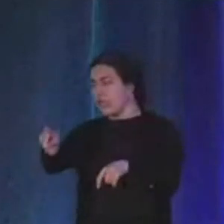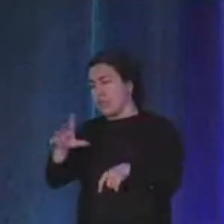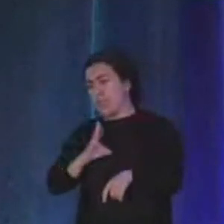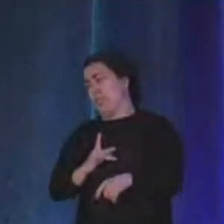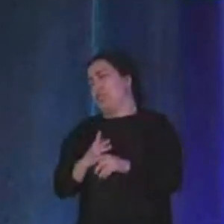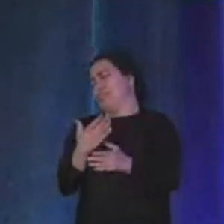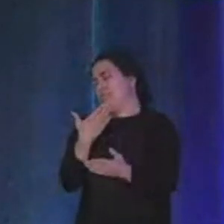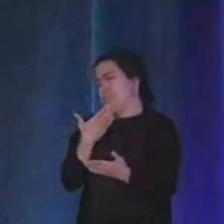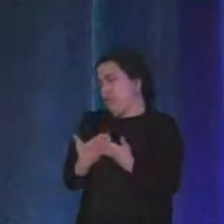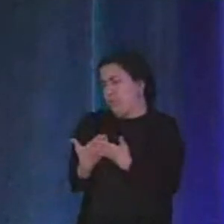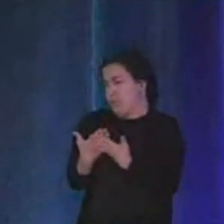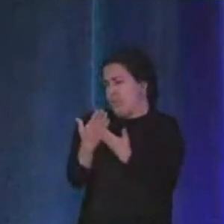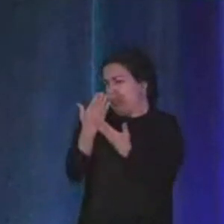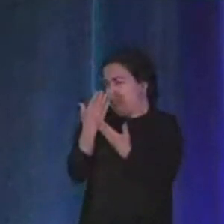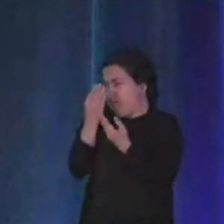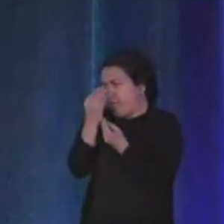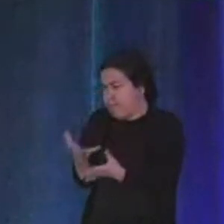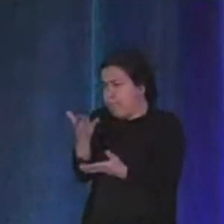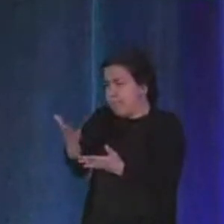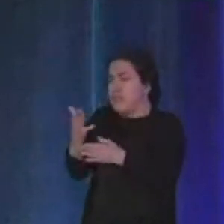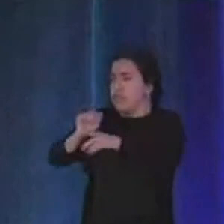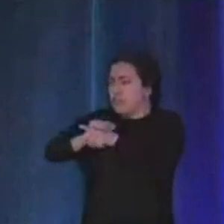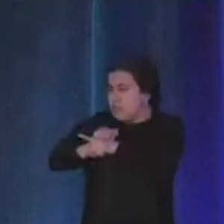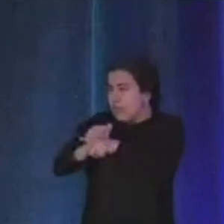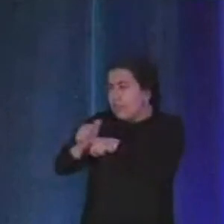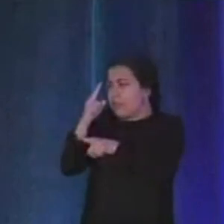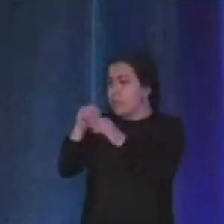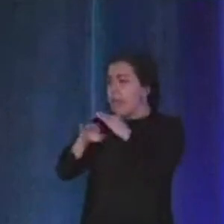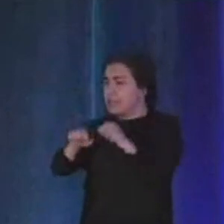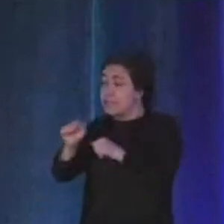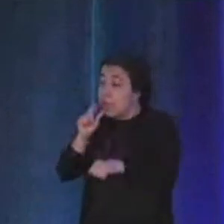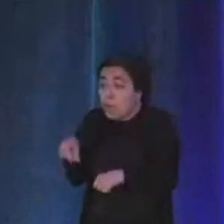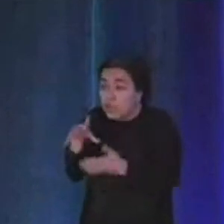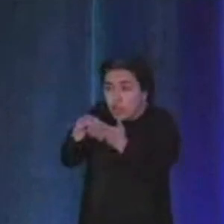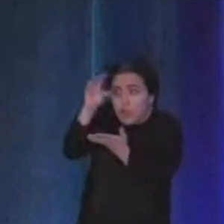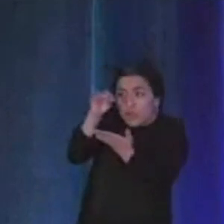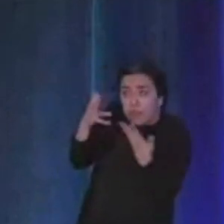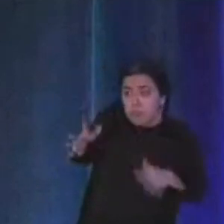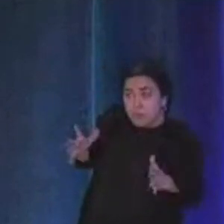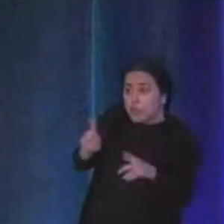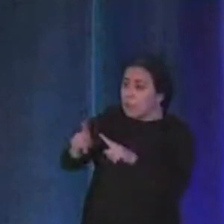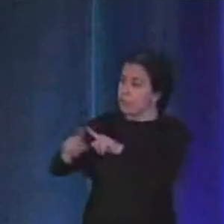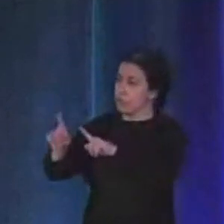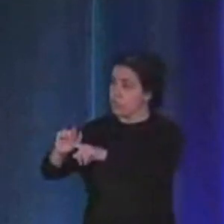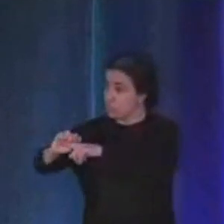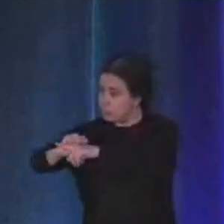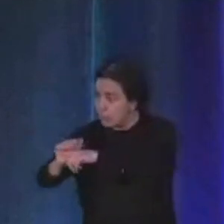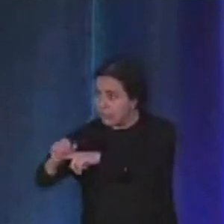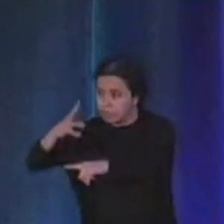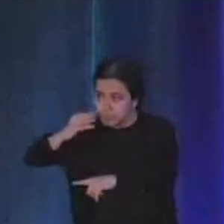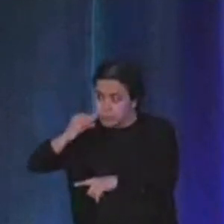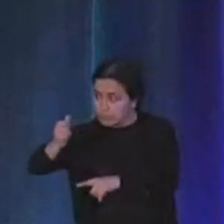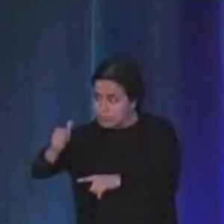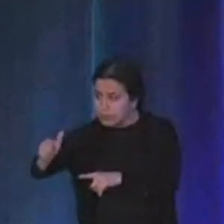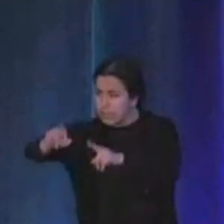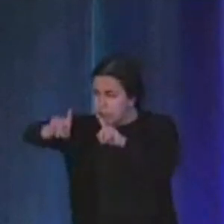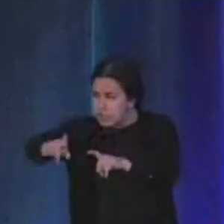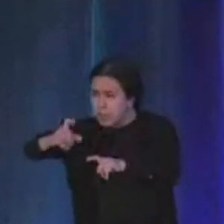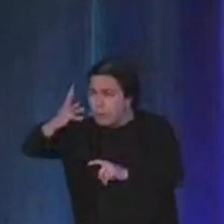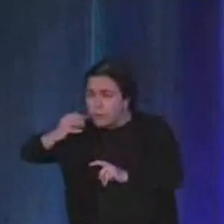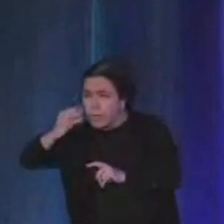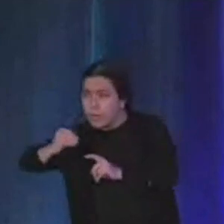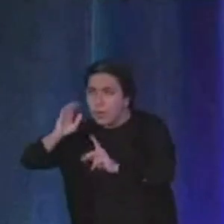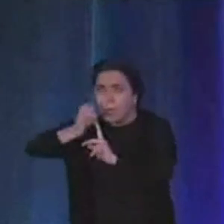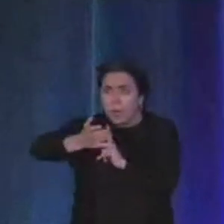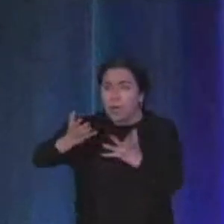good accessibility training. So like not just learning how to use the tech, but you can simulate like